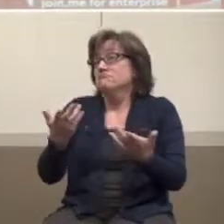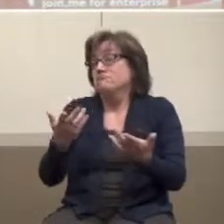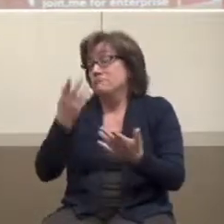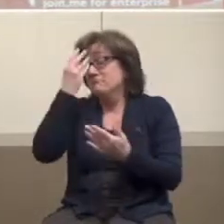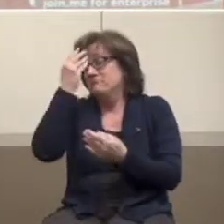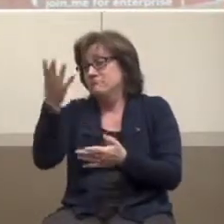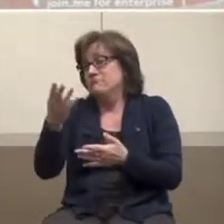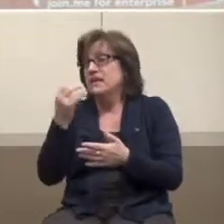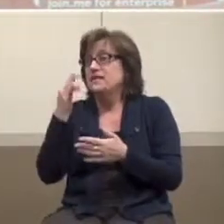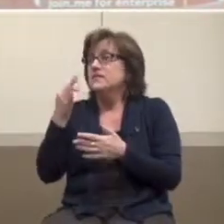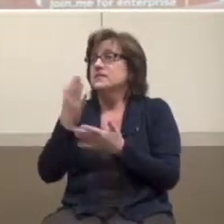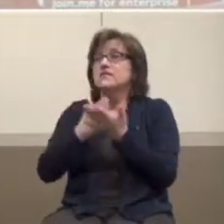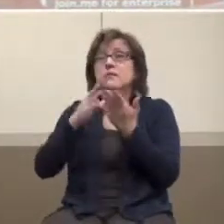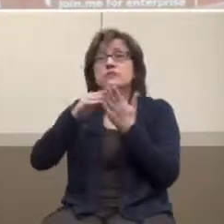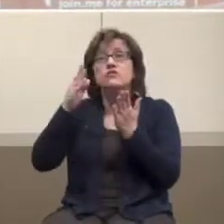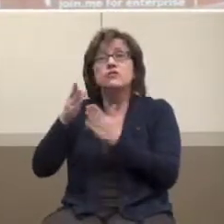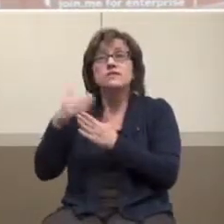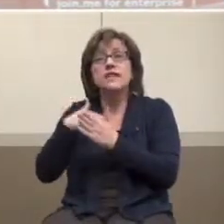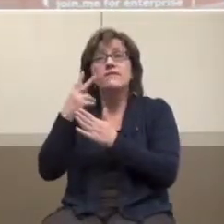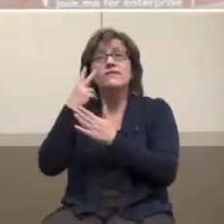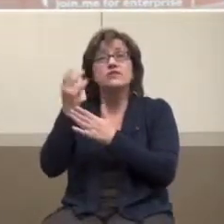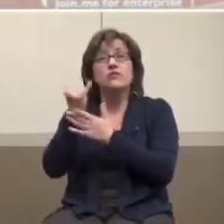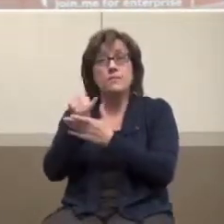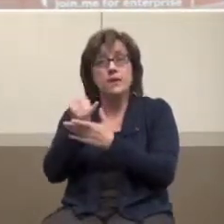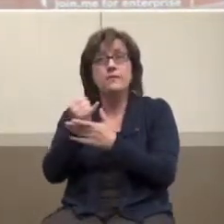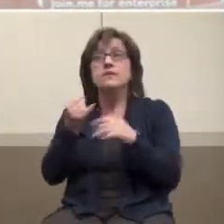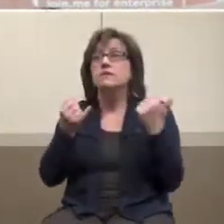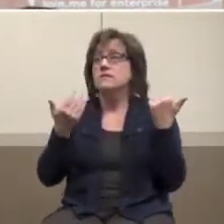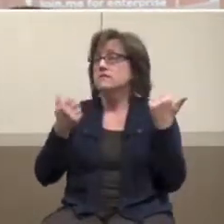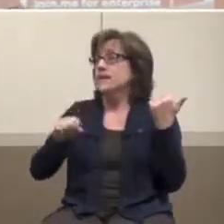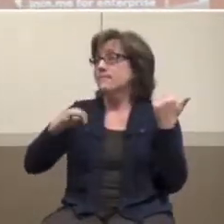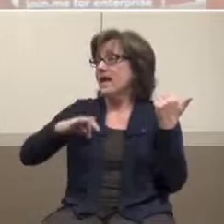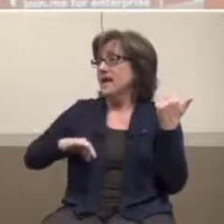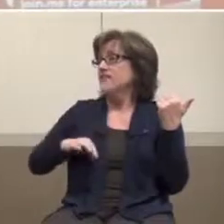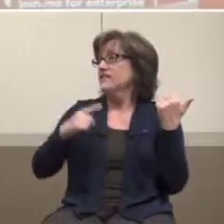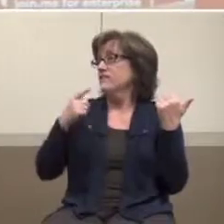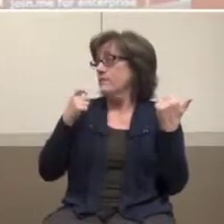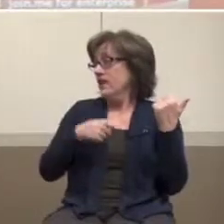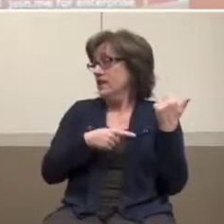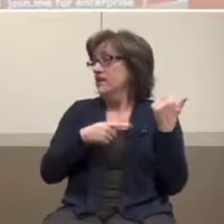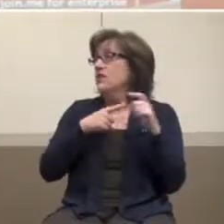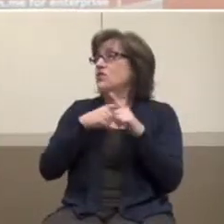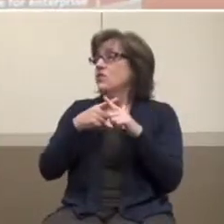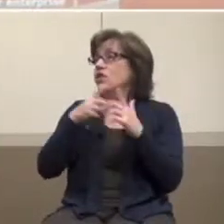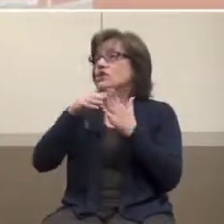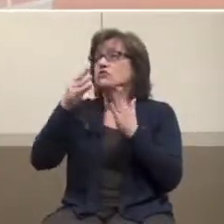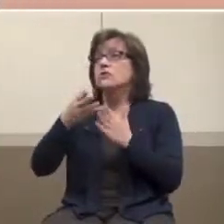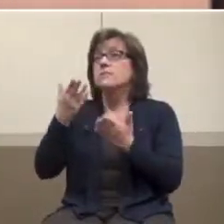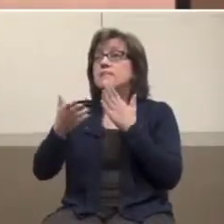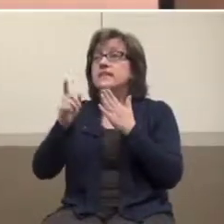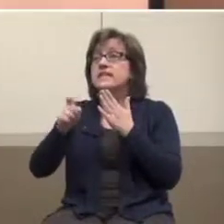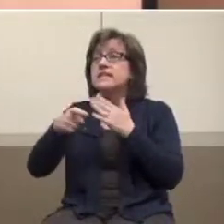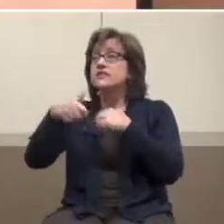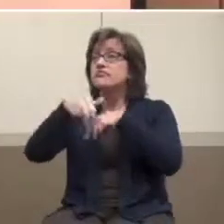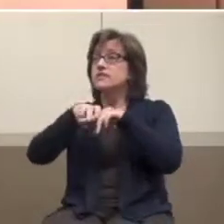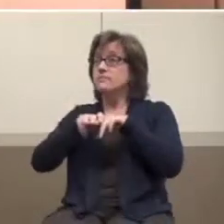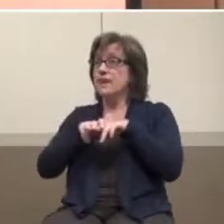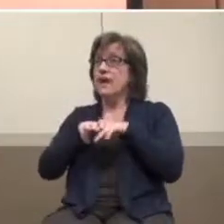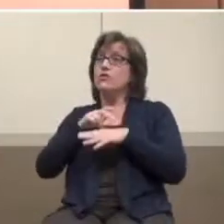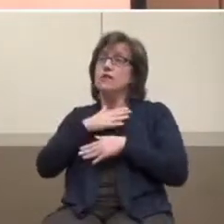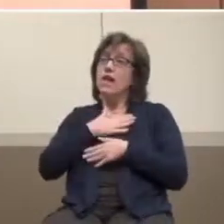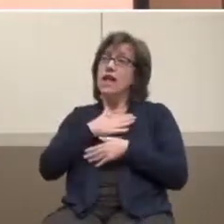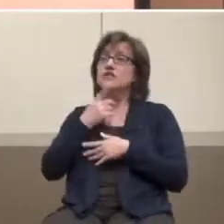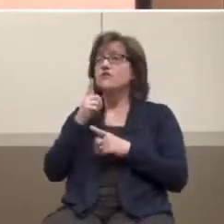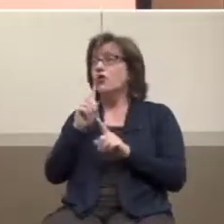that have visual impairments that could benefit from this, or if you have a student that maybe just needs to kind of sit back and relax for a little